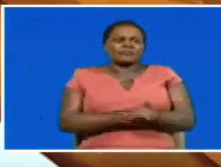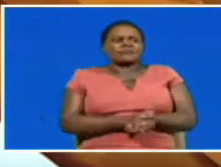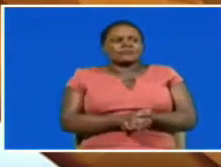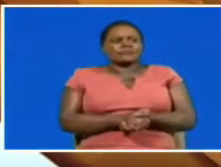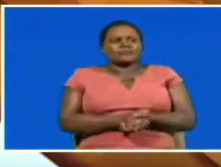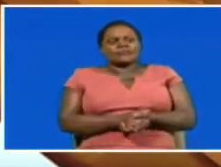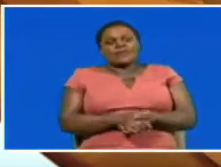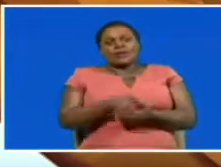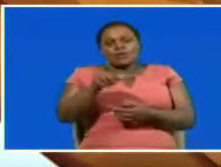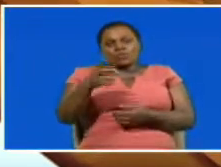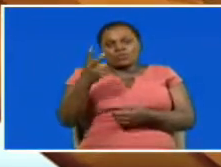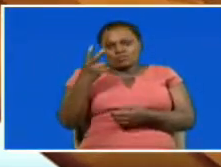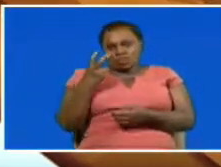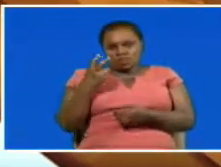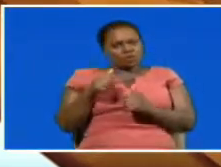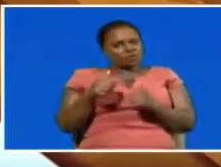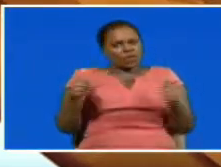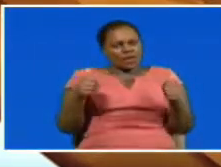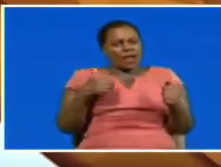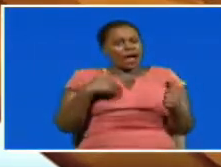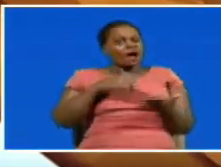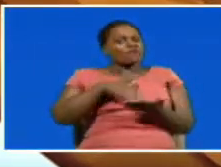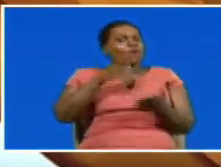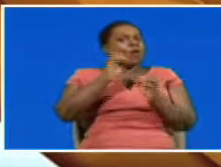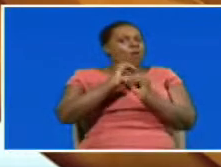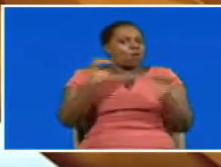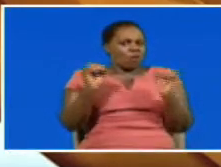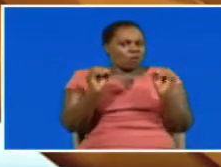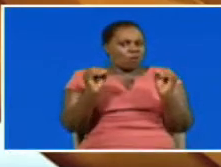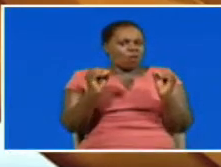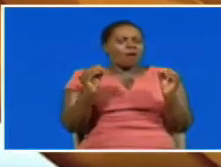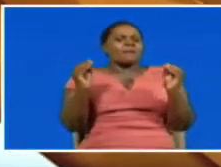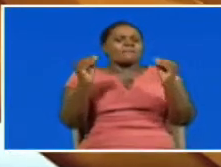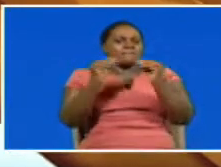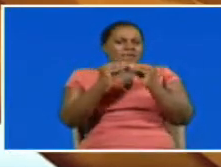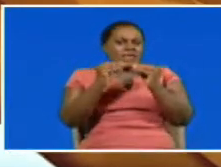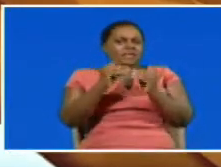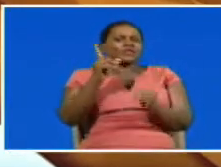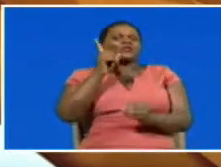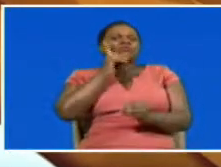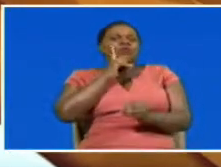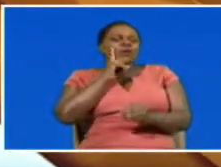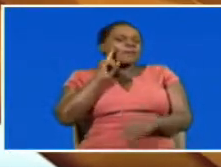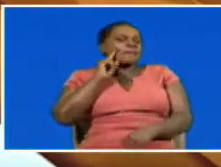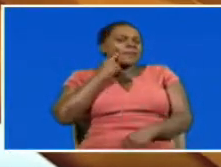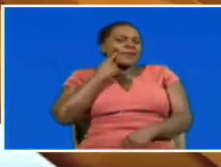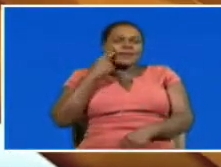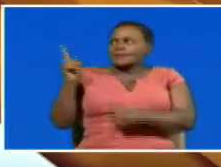Umekuwa mtazamaji mwema. Kufikia hapa sina la ziada. Mungu akipenda, ungana nasi tena hapo kesho. Jina langu ni Mary Atoli.